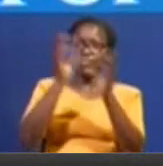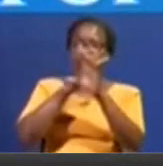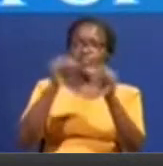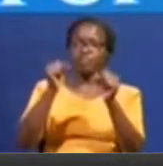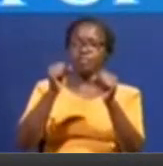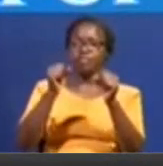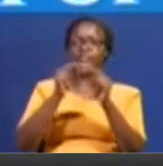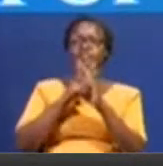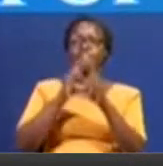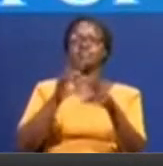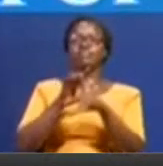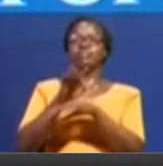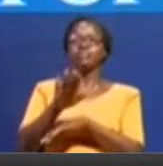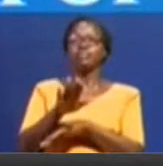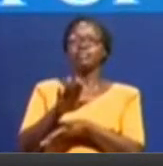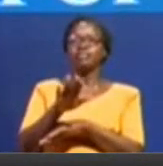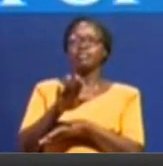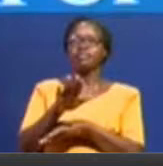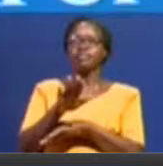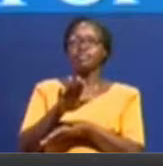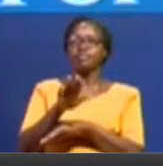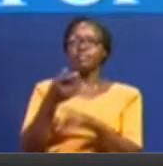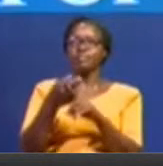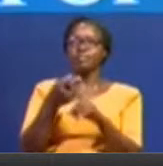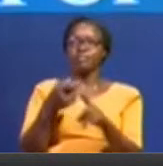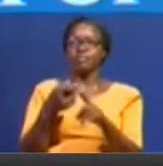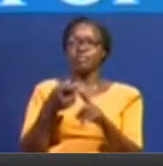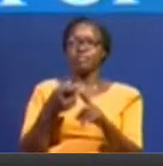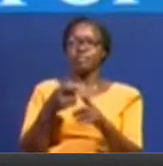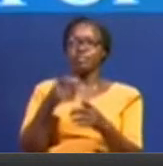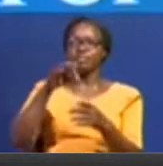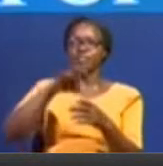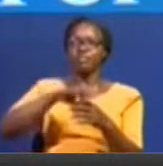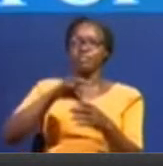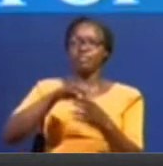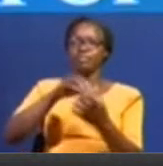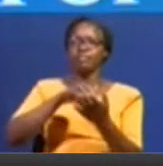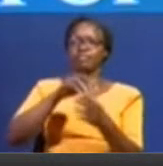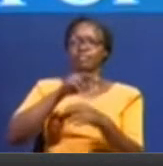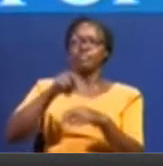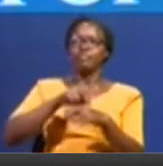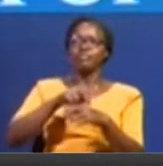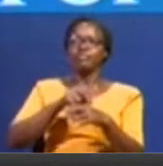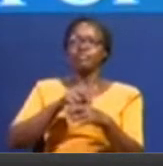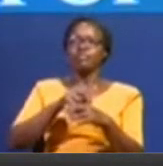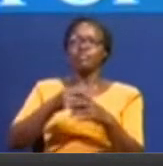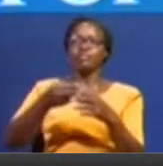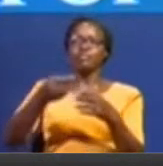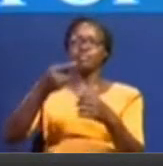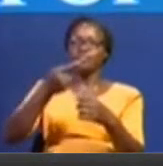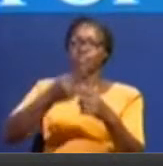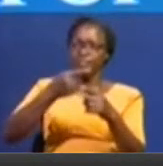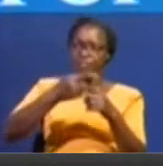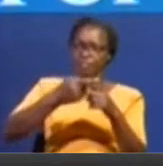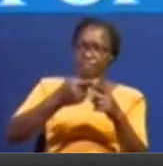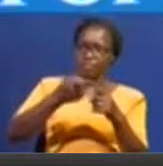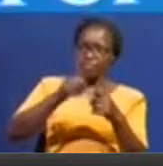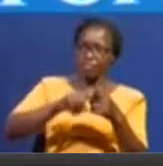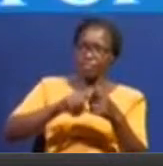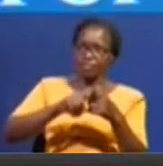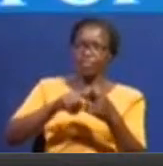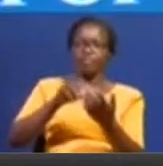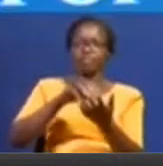is transmitted directly from the polling stations to the national tallying station through the electronic system.